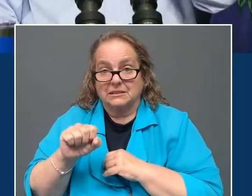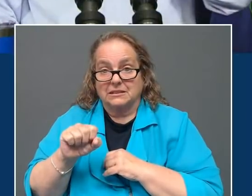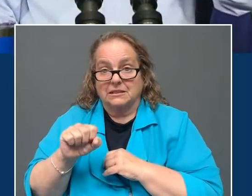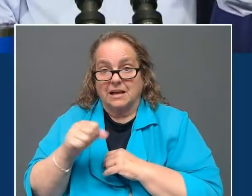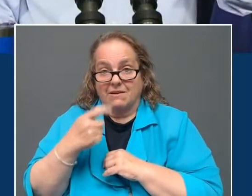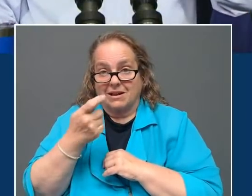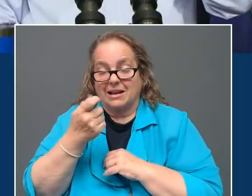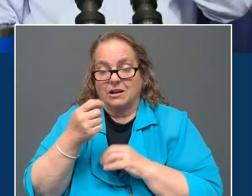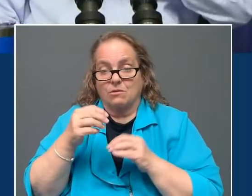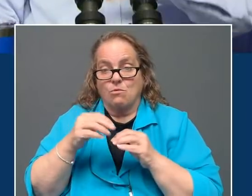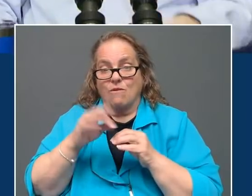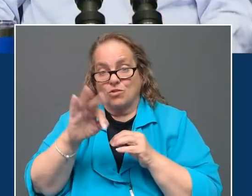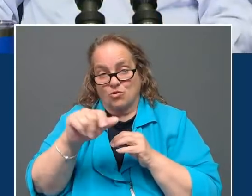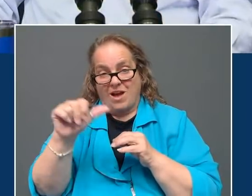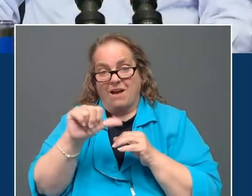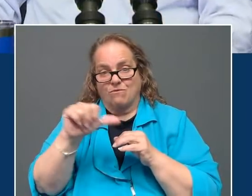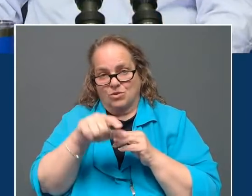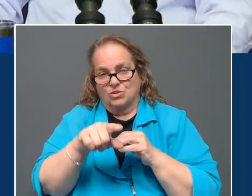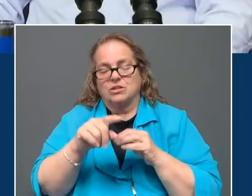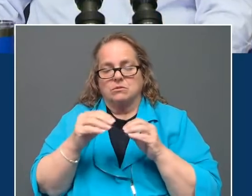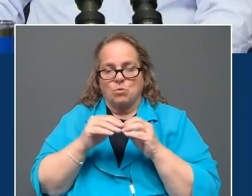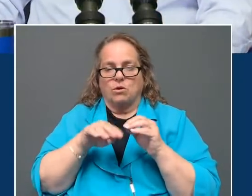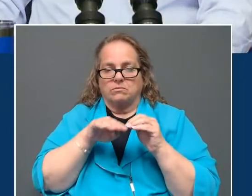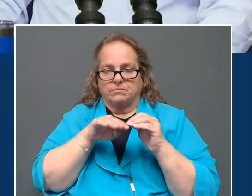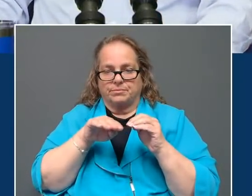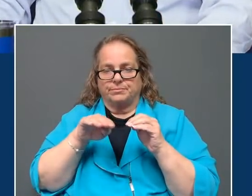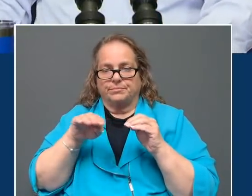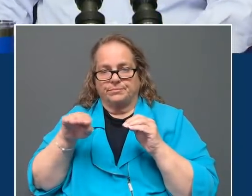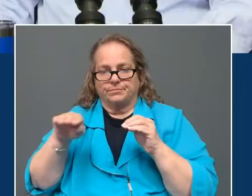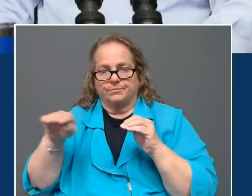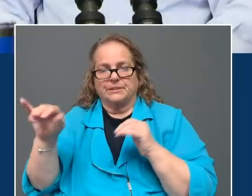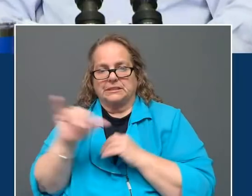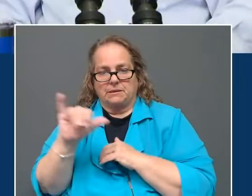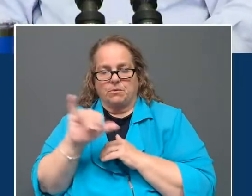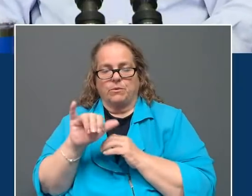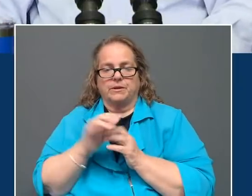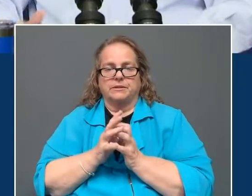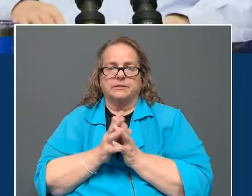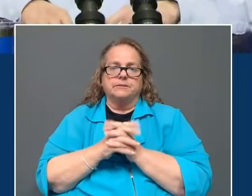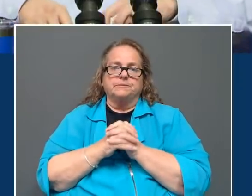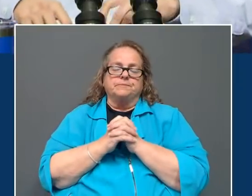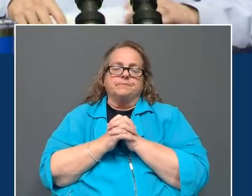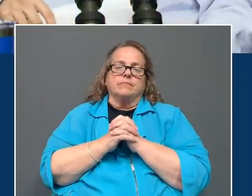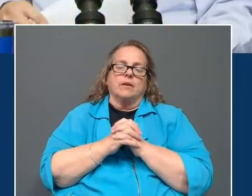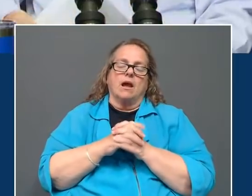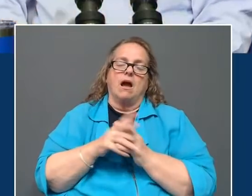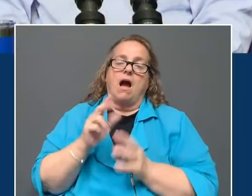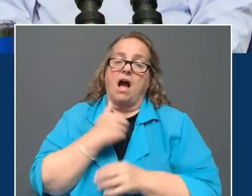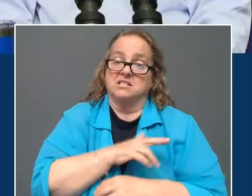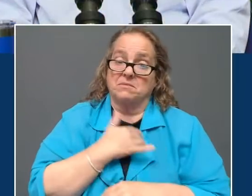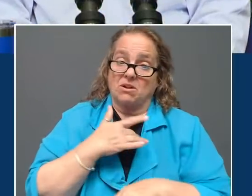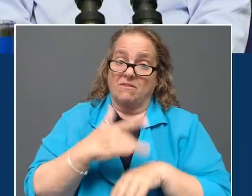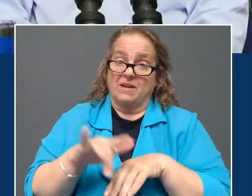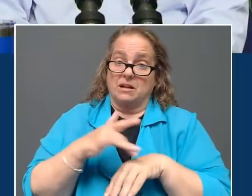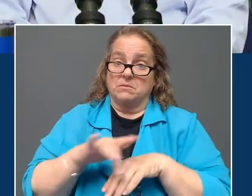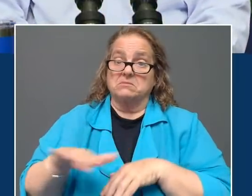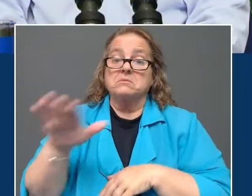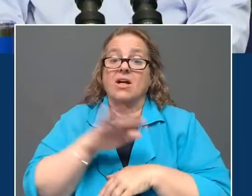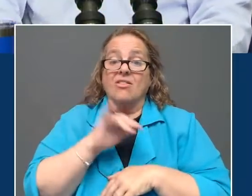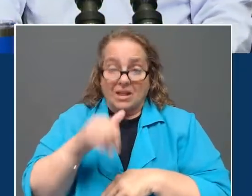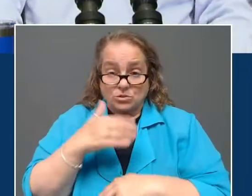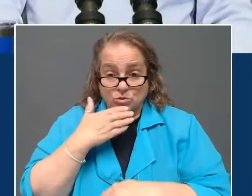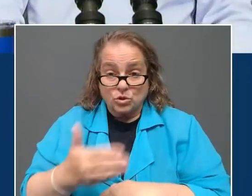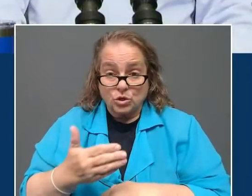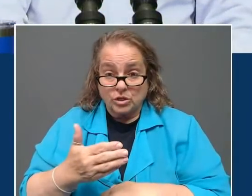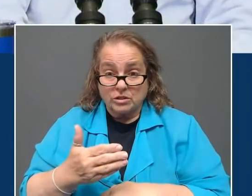you average them, that same plateau. Looking at hospital capacity, again, this is a positive sign that